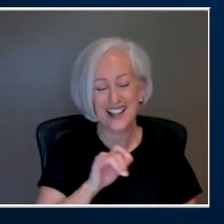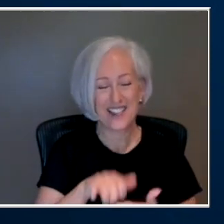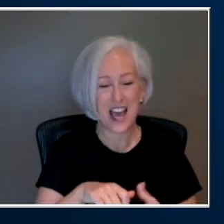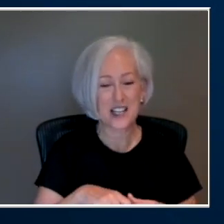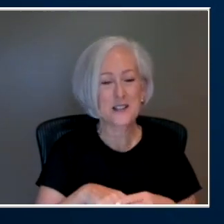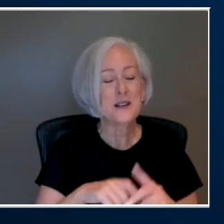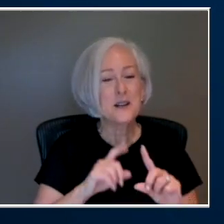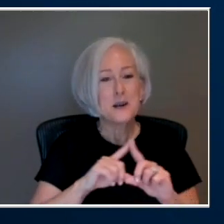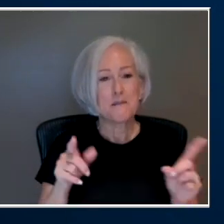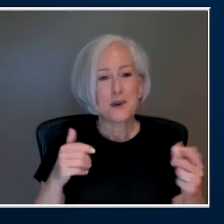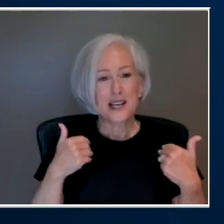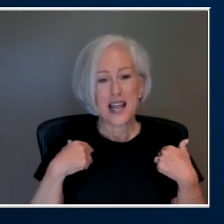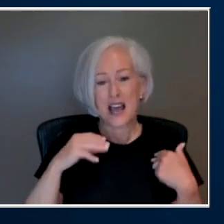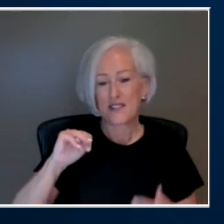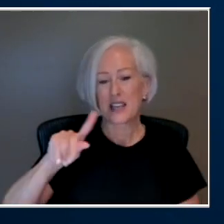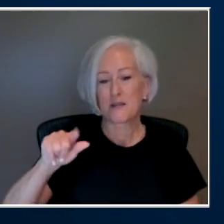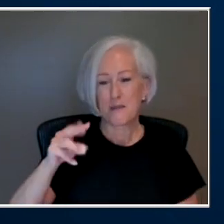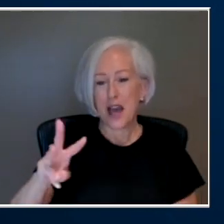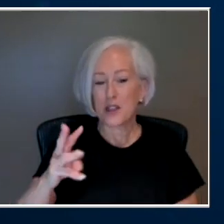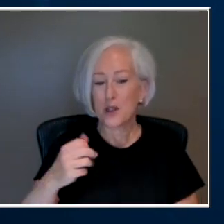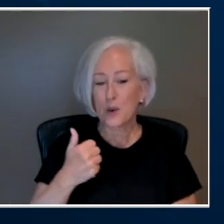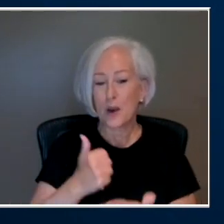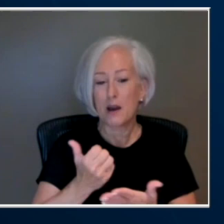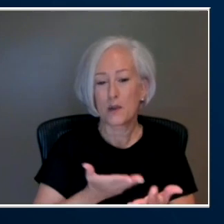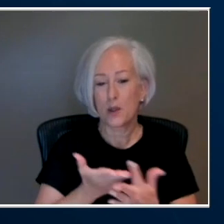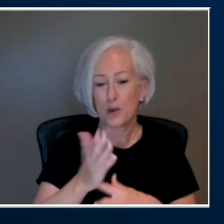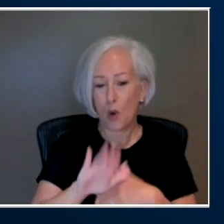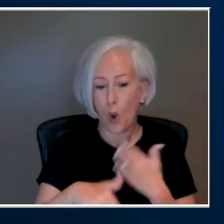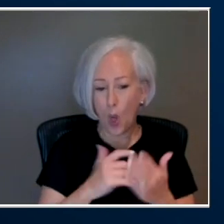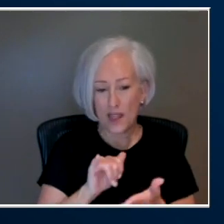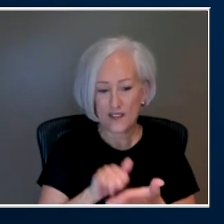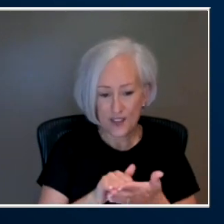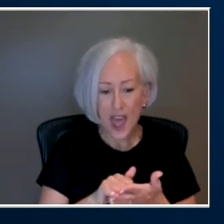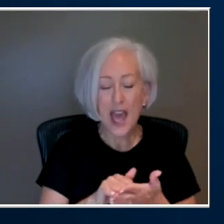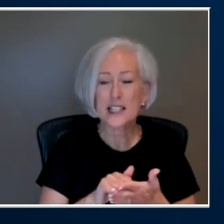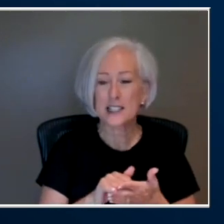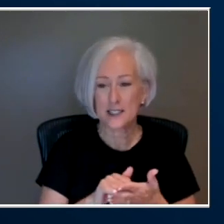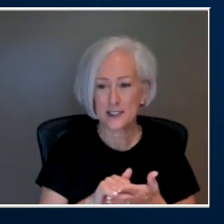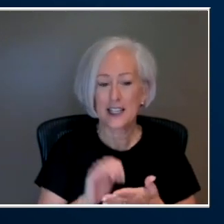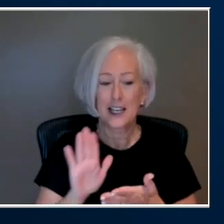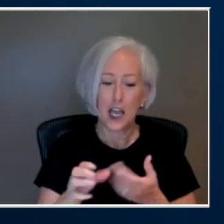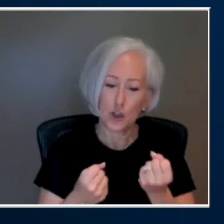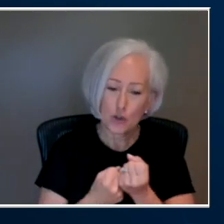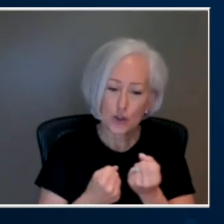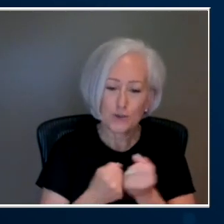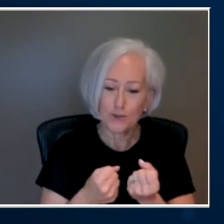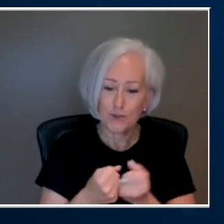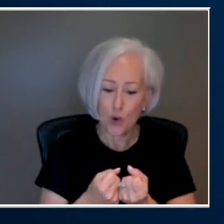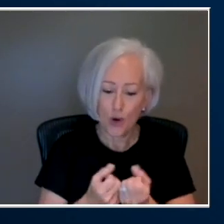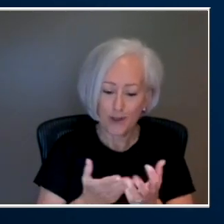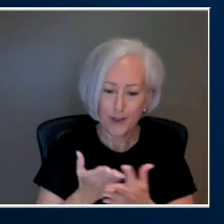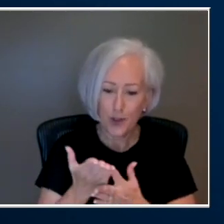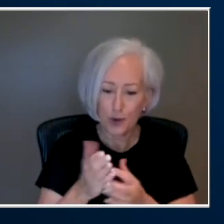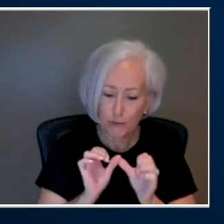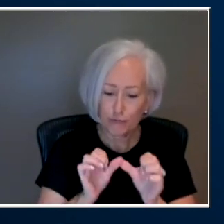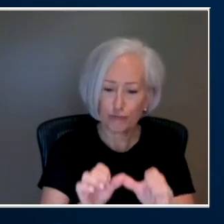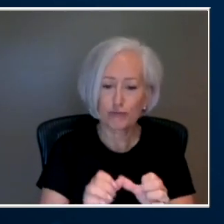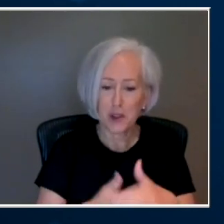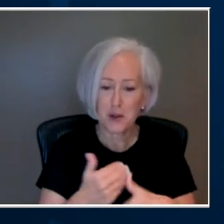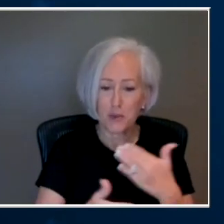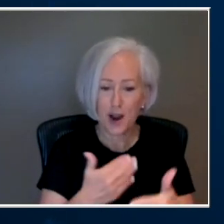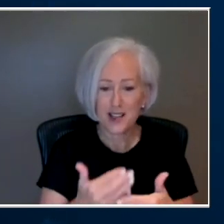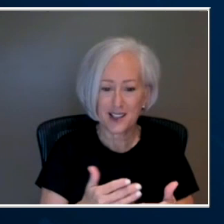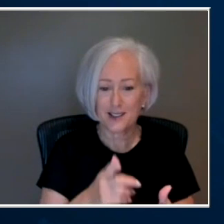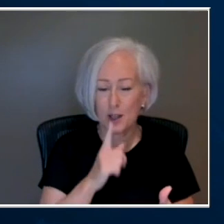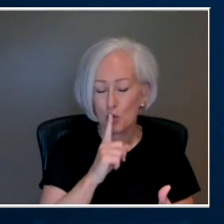having Matthew help you through all this and be your main support and be with you all the time, I'm sure that contributed a lot